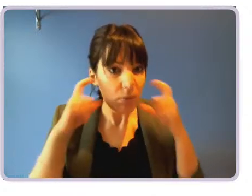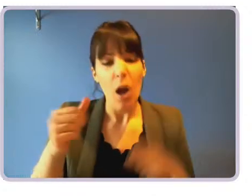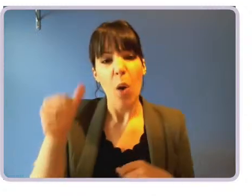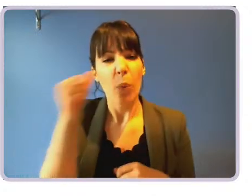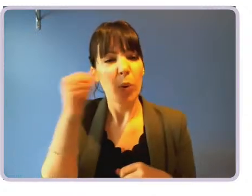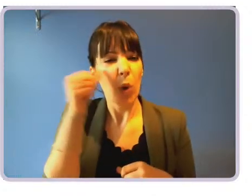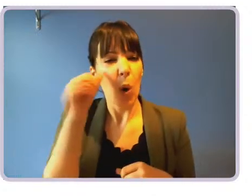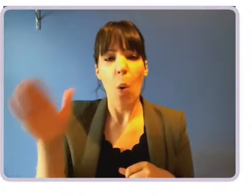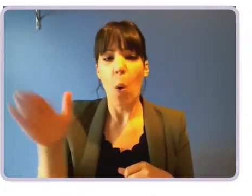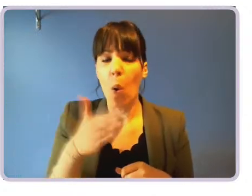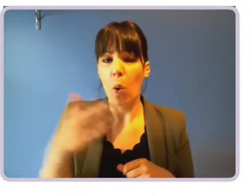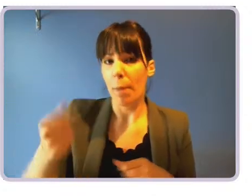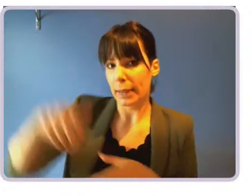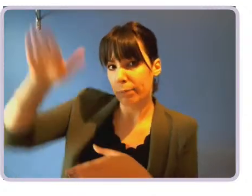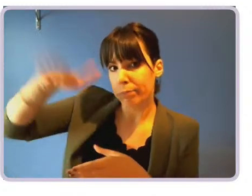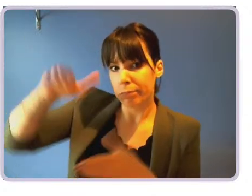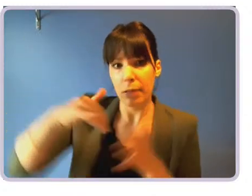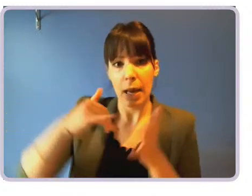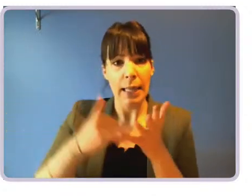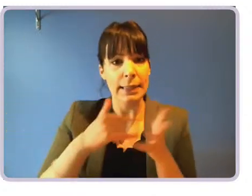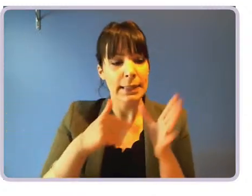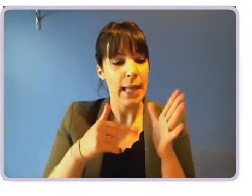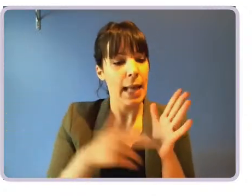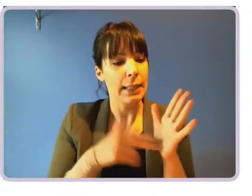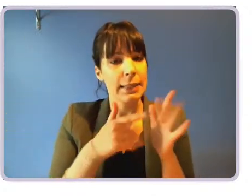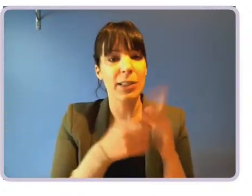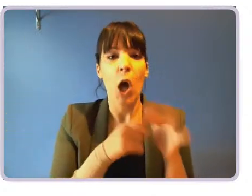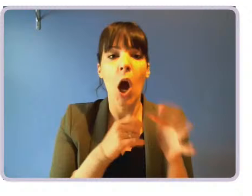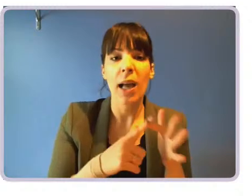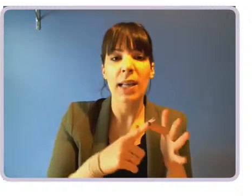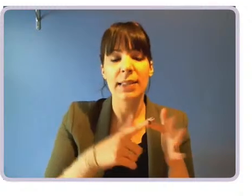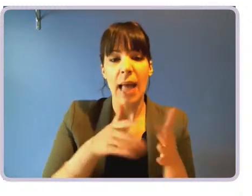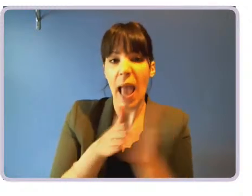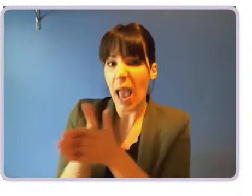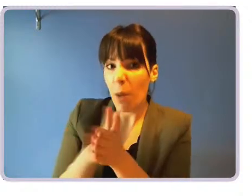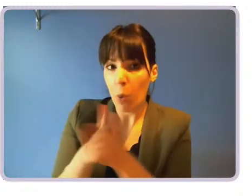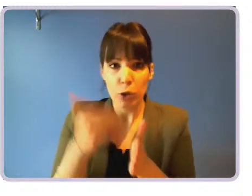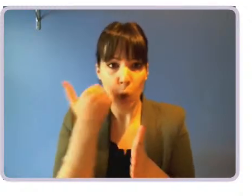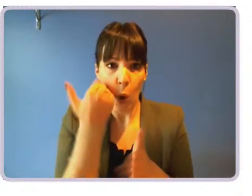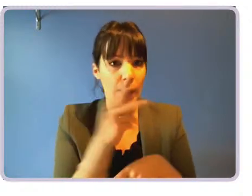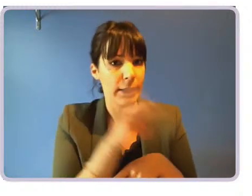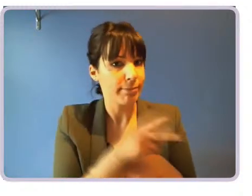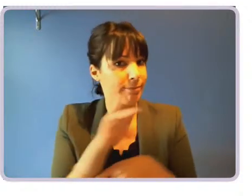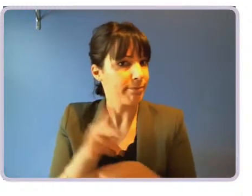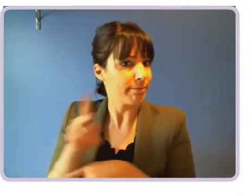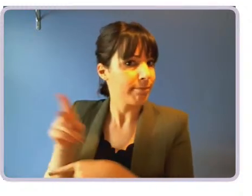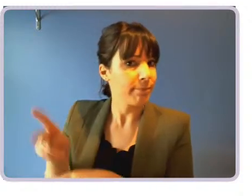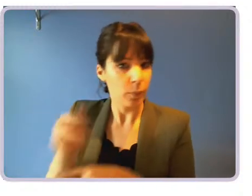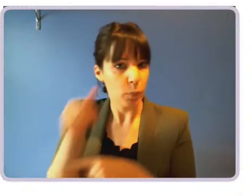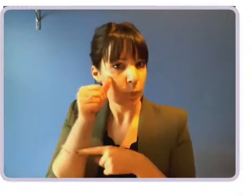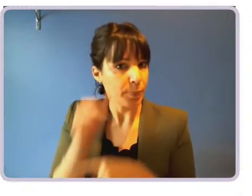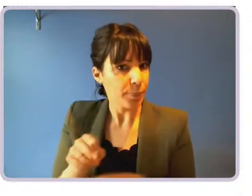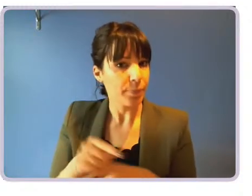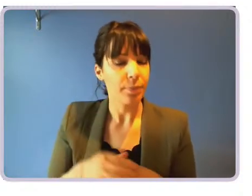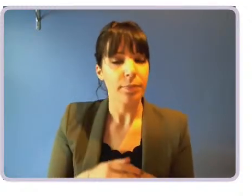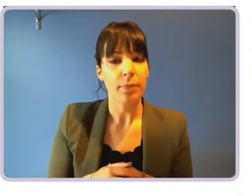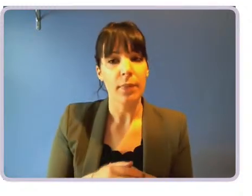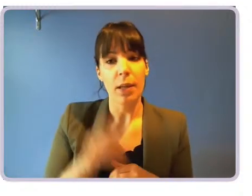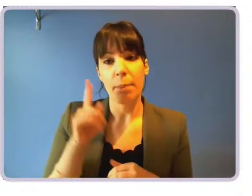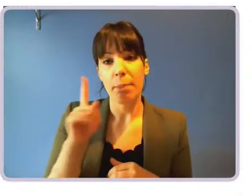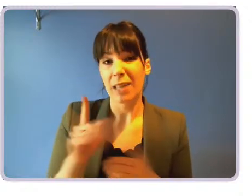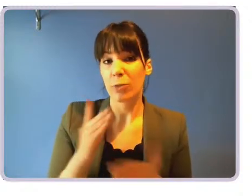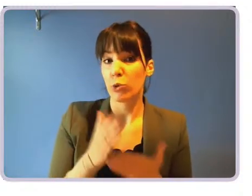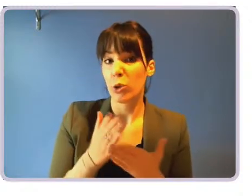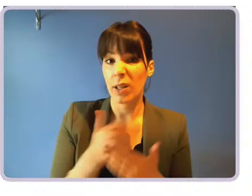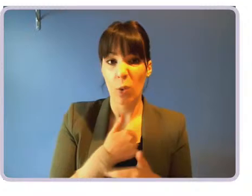or sanitisers. And really what we're looking for is a very strong